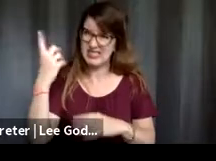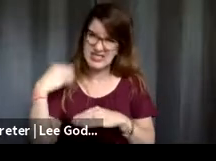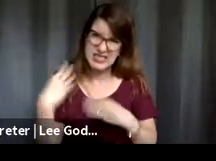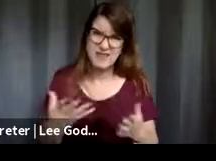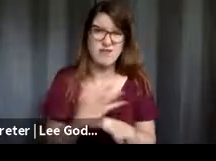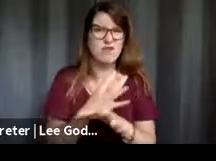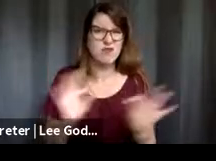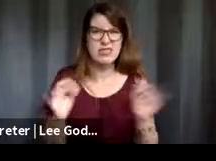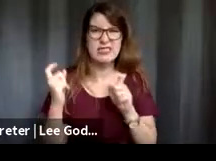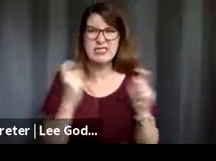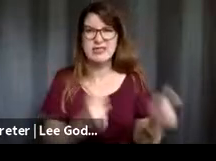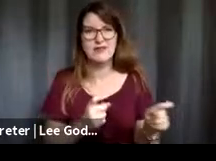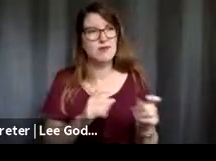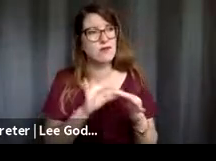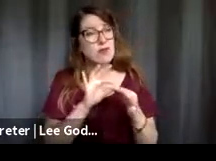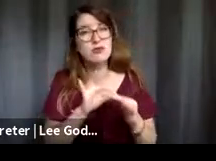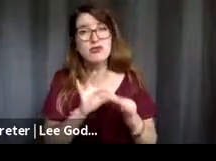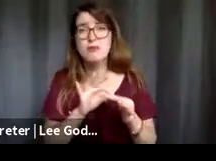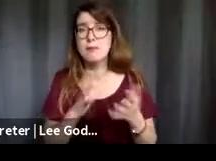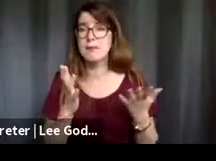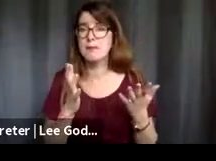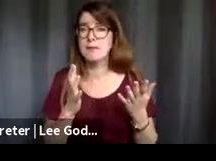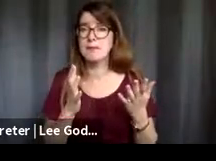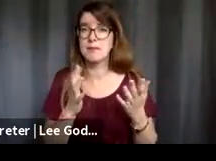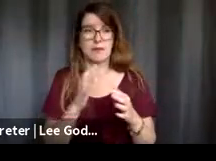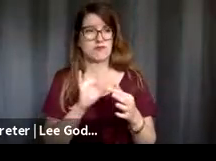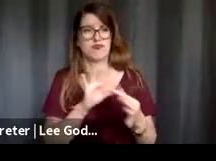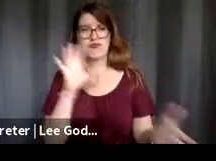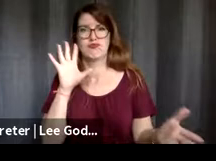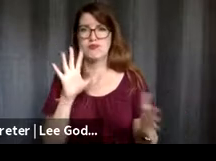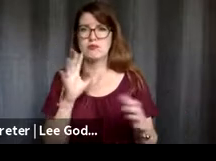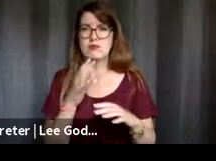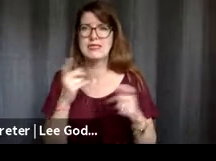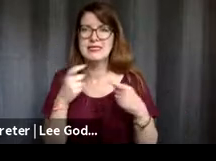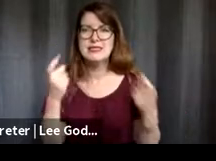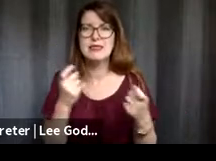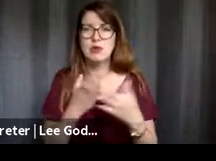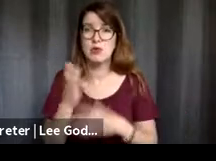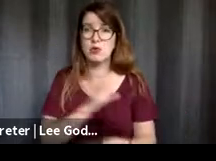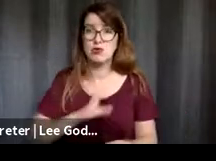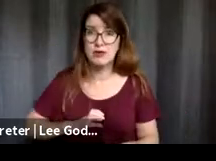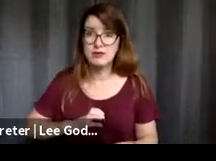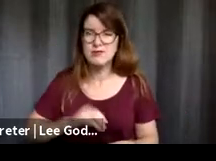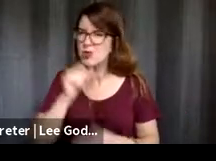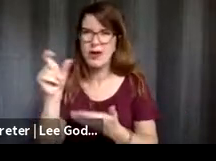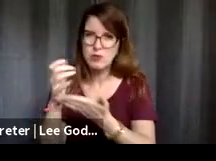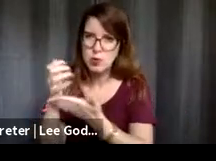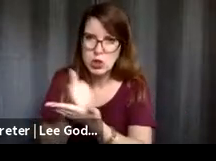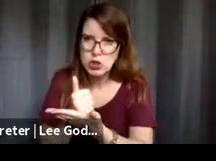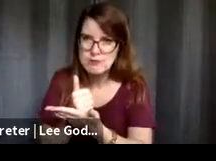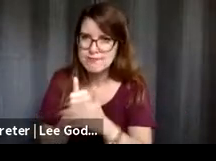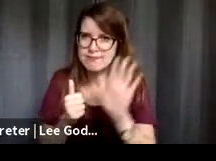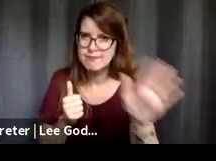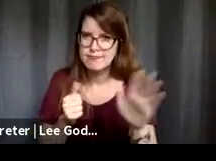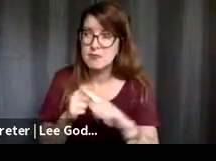of relationship and forgiveness of all our sins through Christ. You don't have to earn that. But God does care about